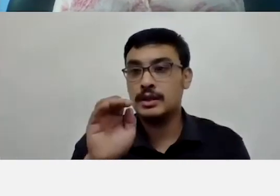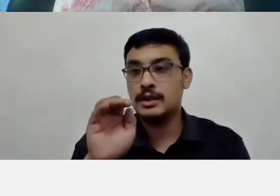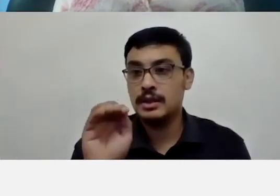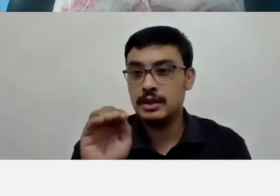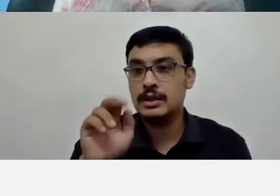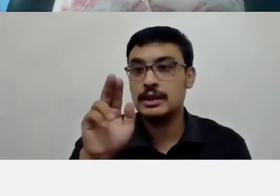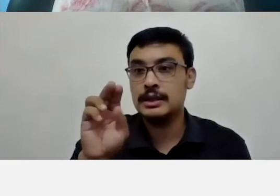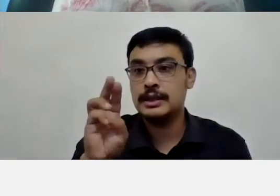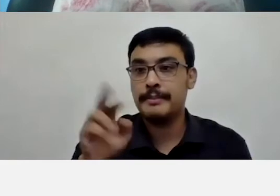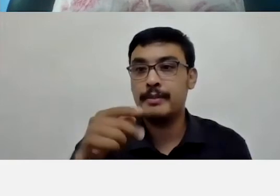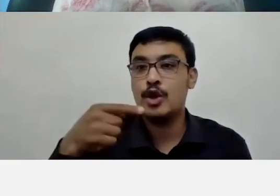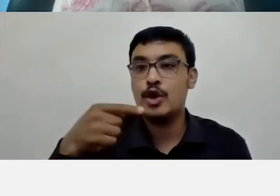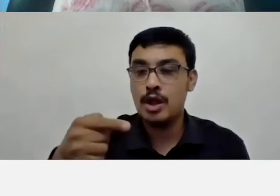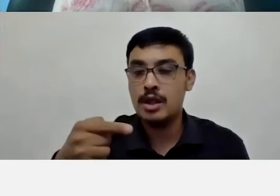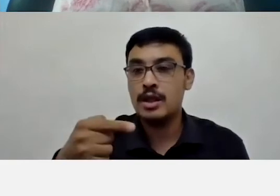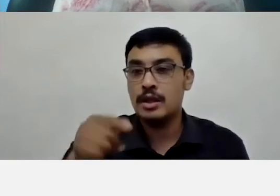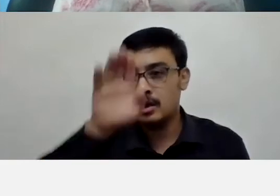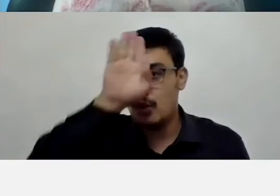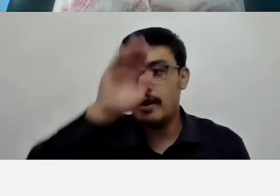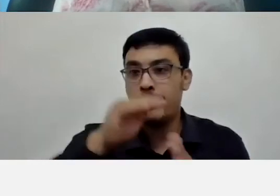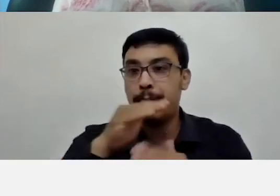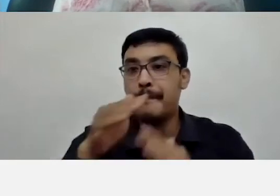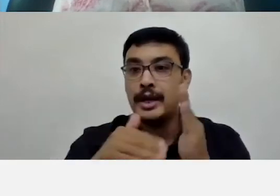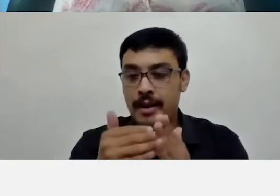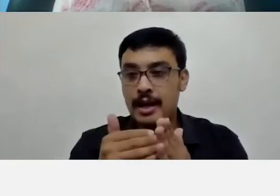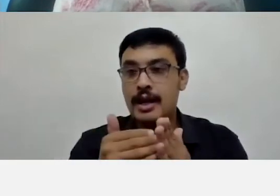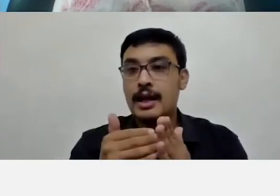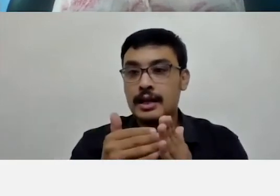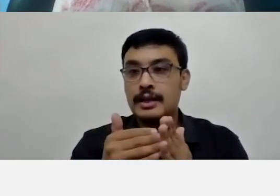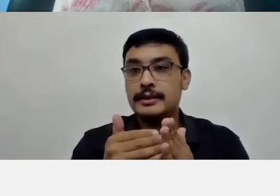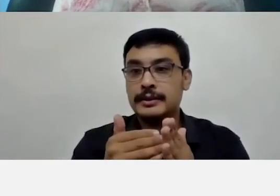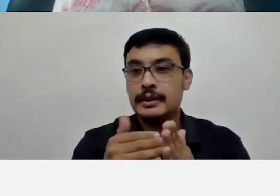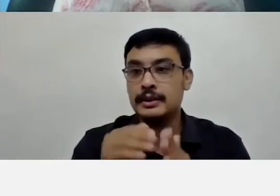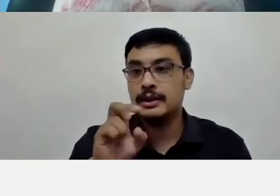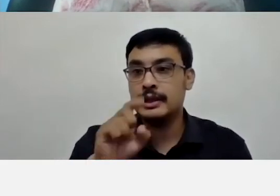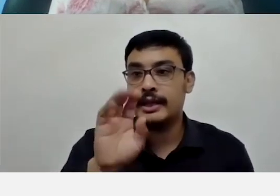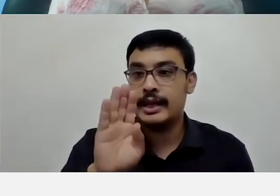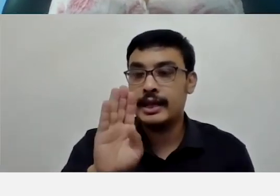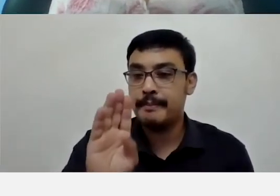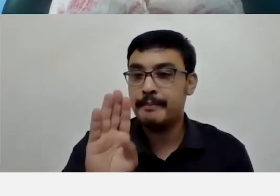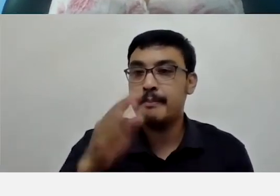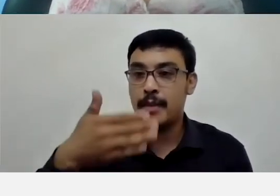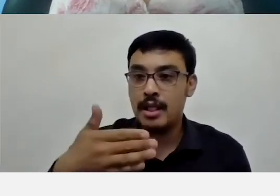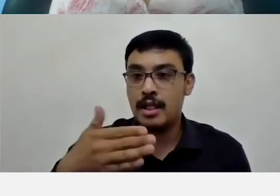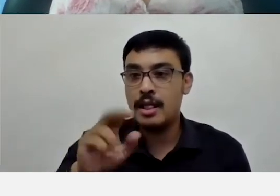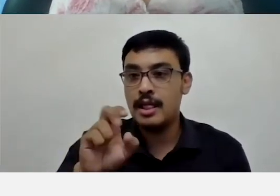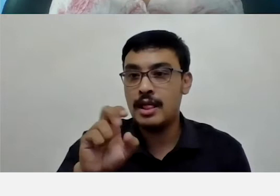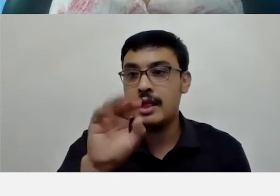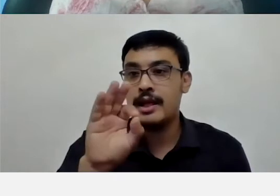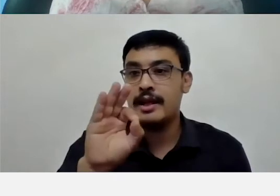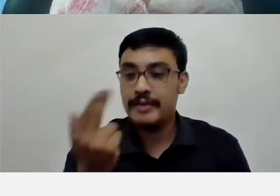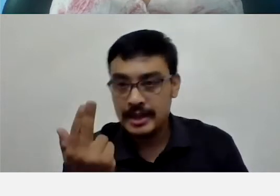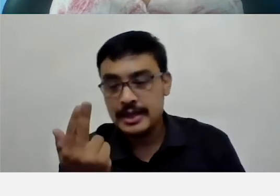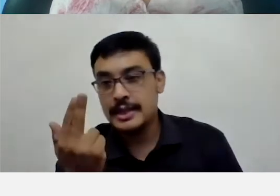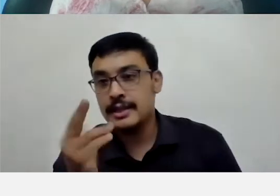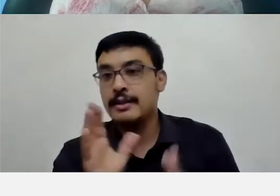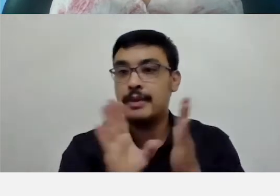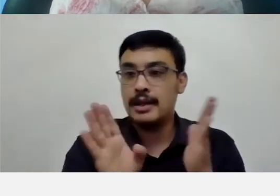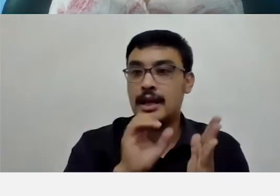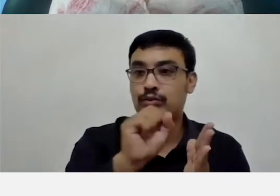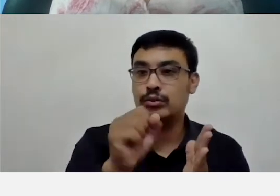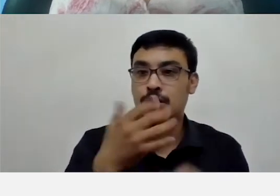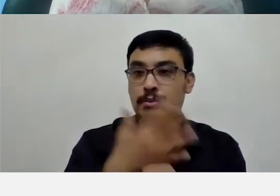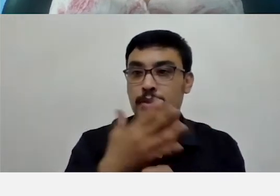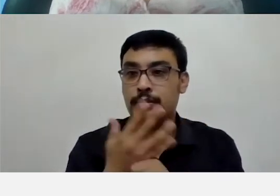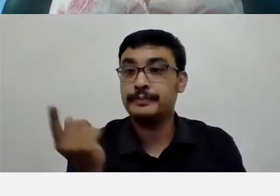royal family, the Queen Deval Devi escaped invasion and came to